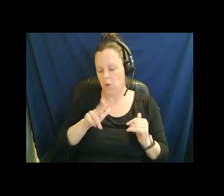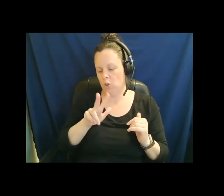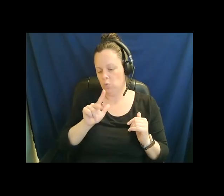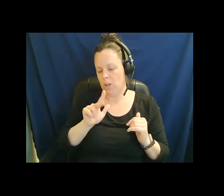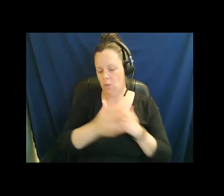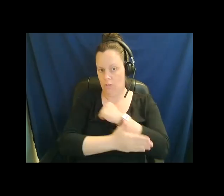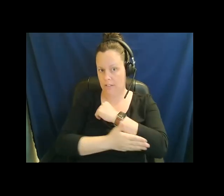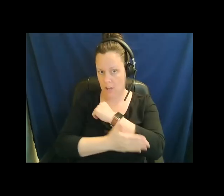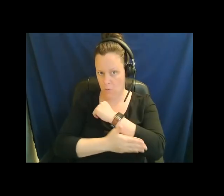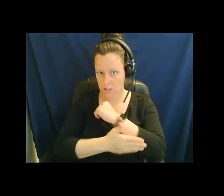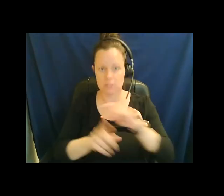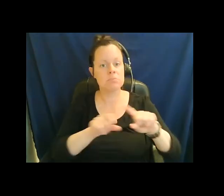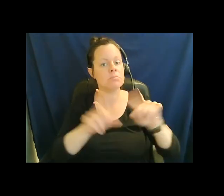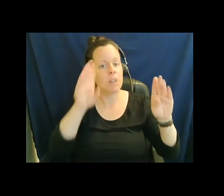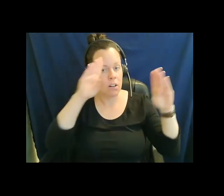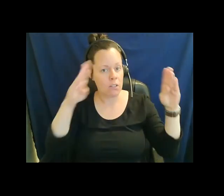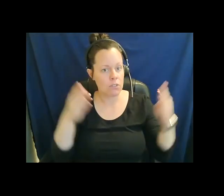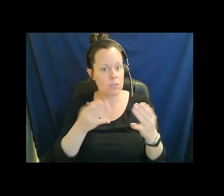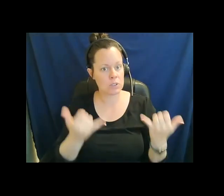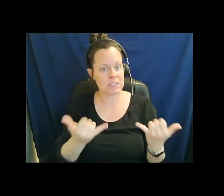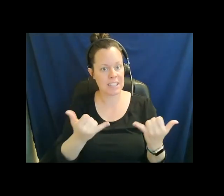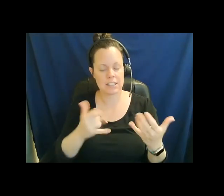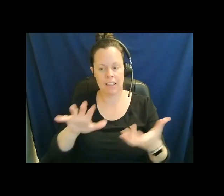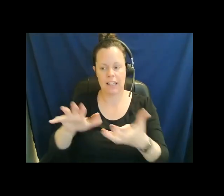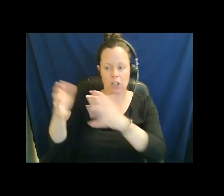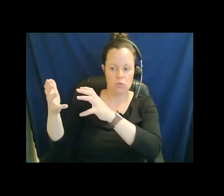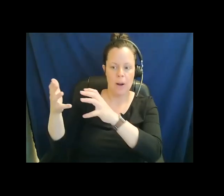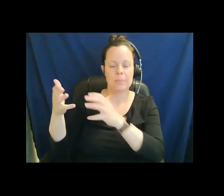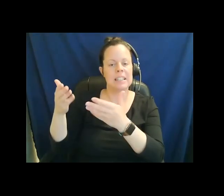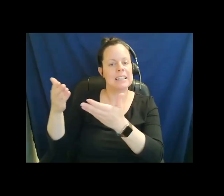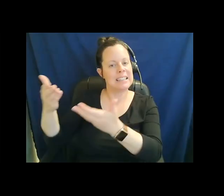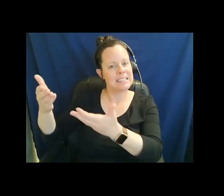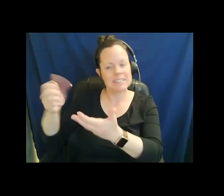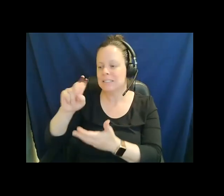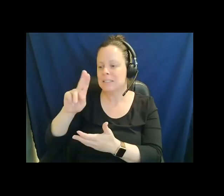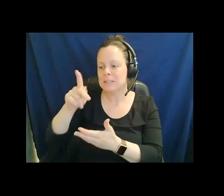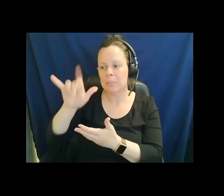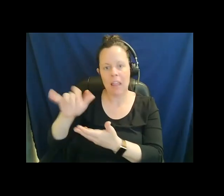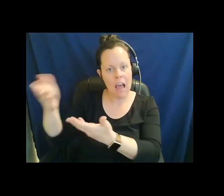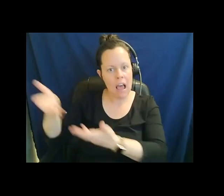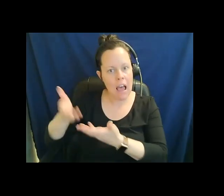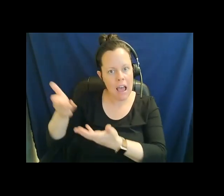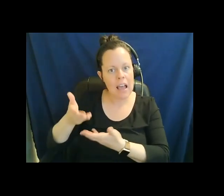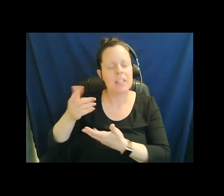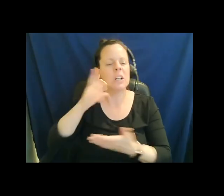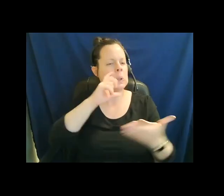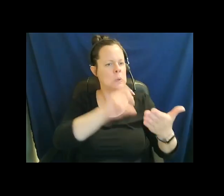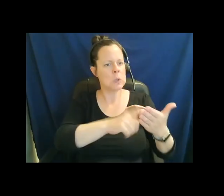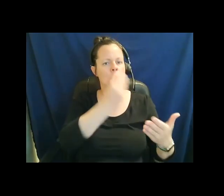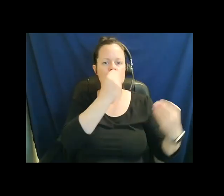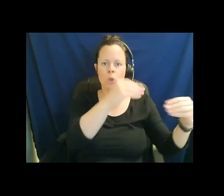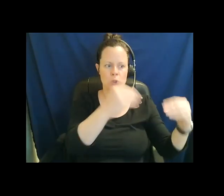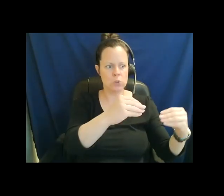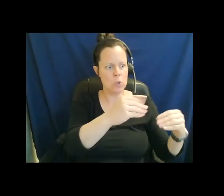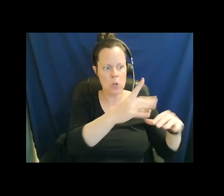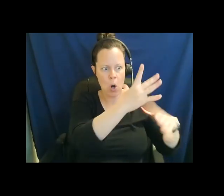But my focus today is really on the interrupted supply chain. Just as the public is seeing shortages in grocery stores, the food bank